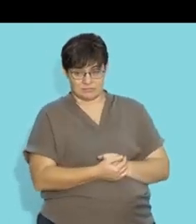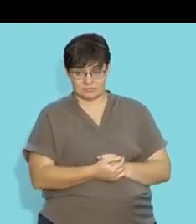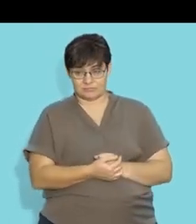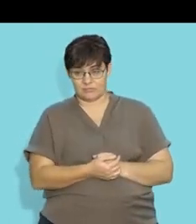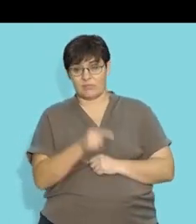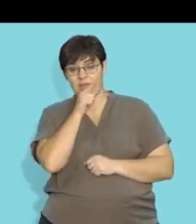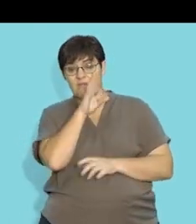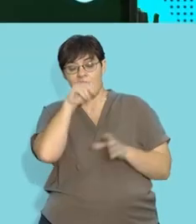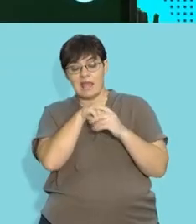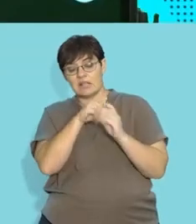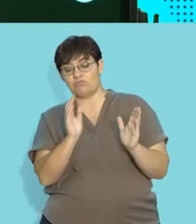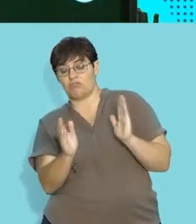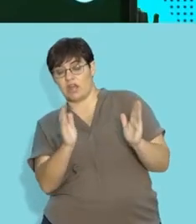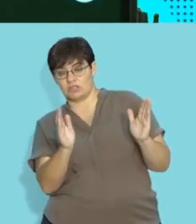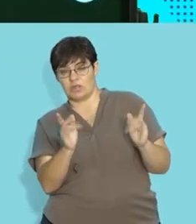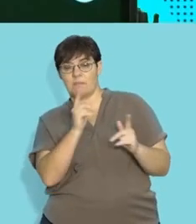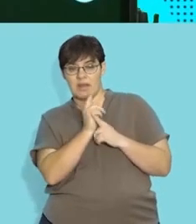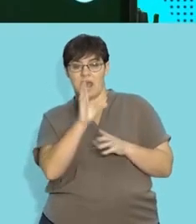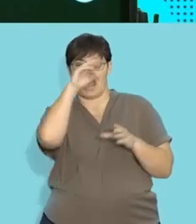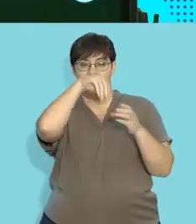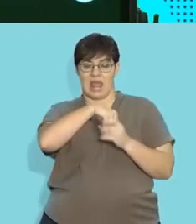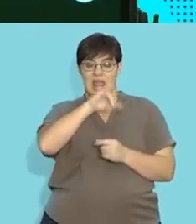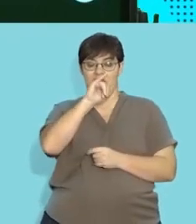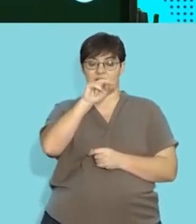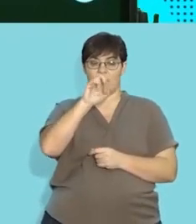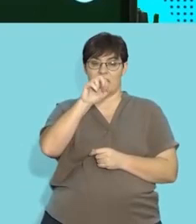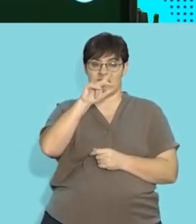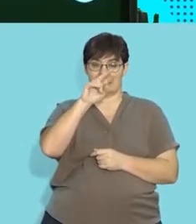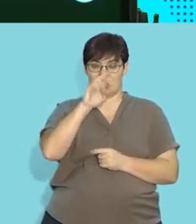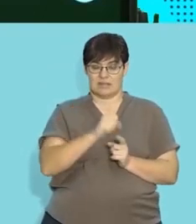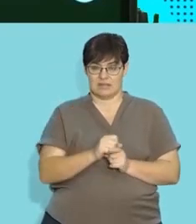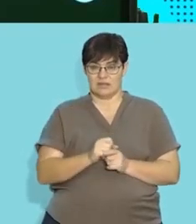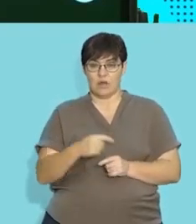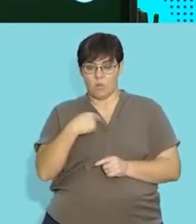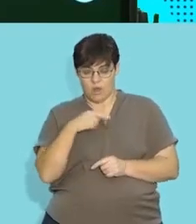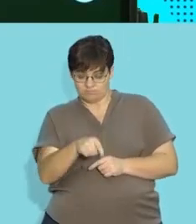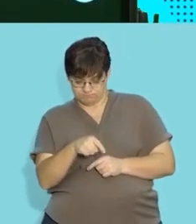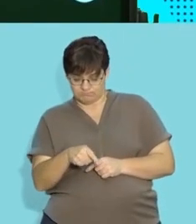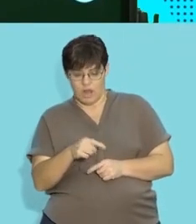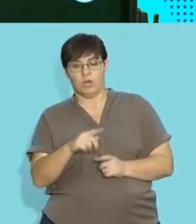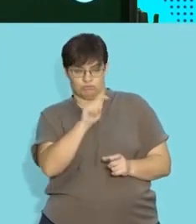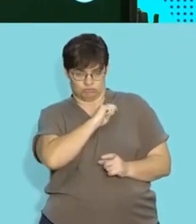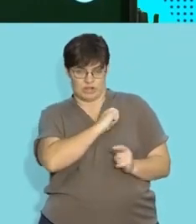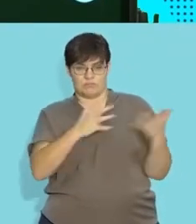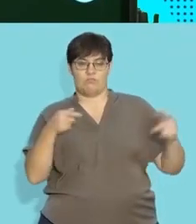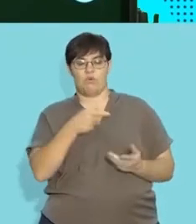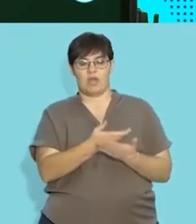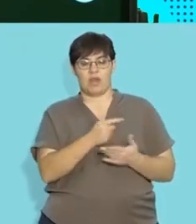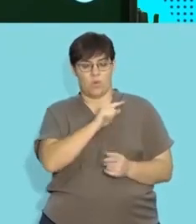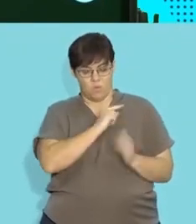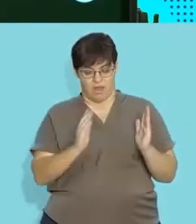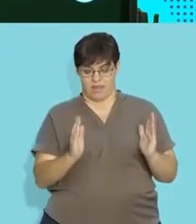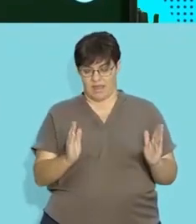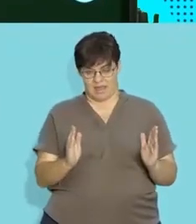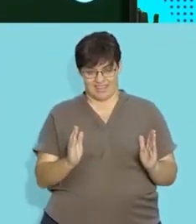we predict inside the range, we're interpolating. And the reliability of our